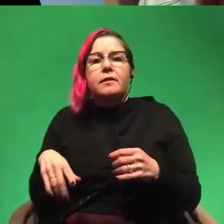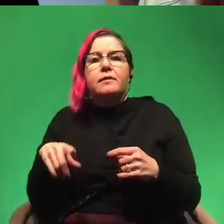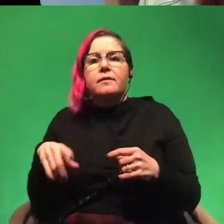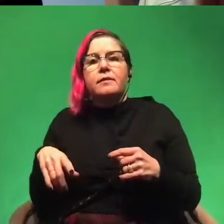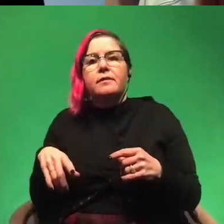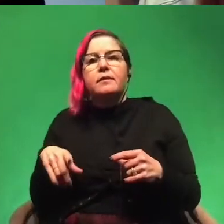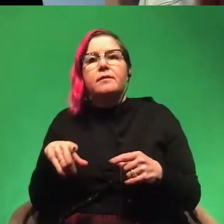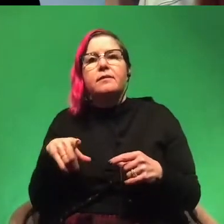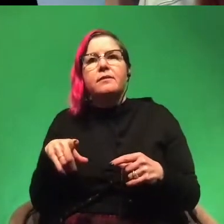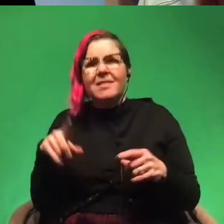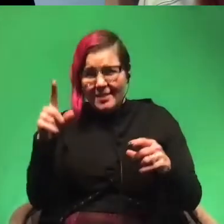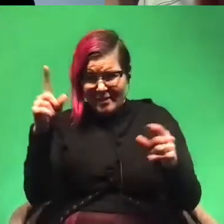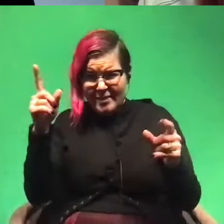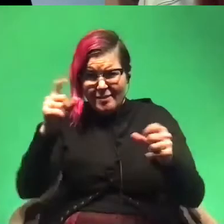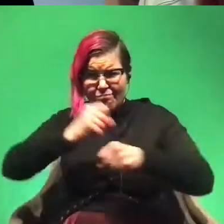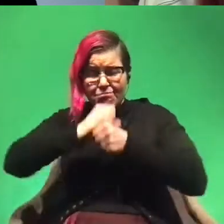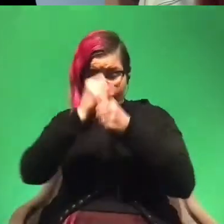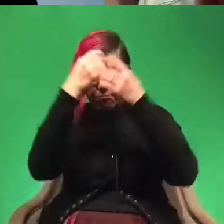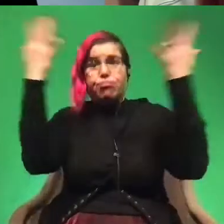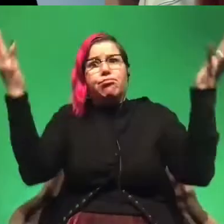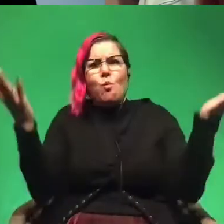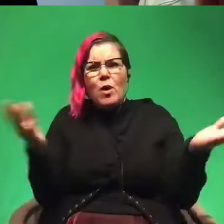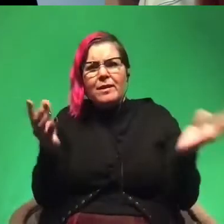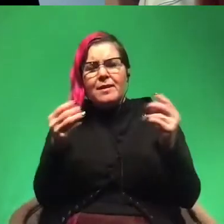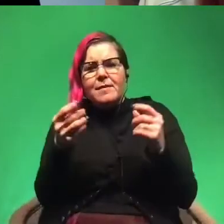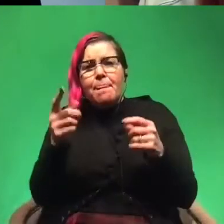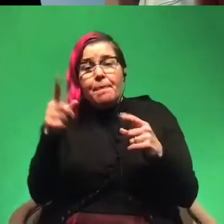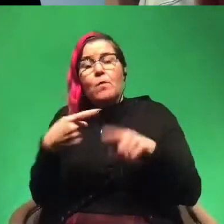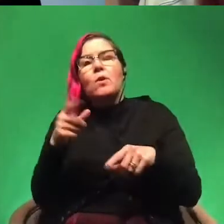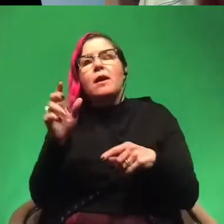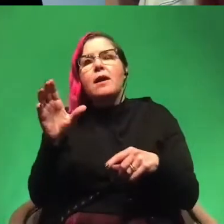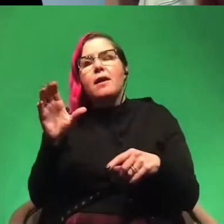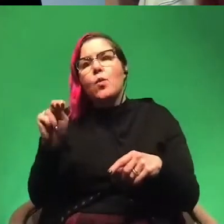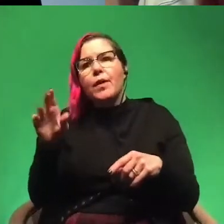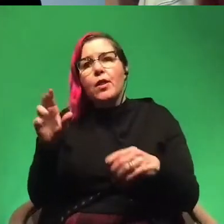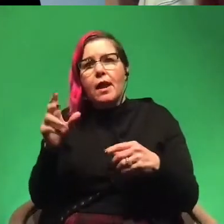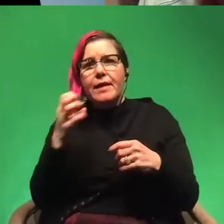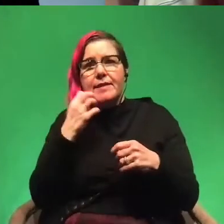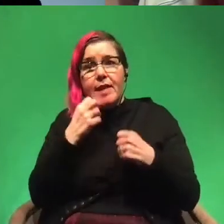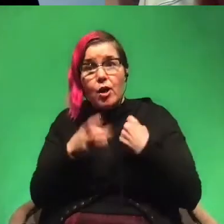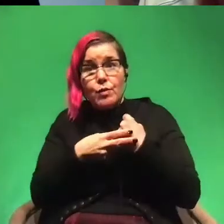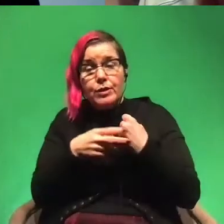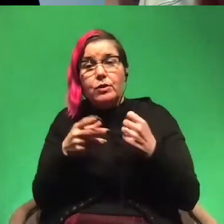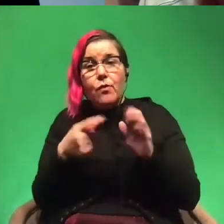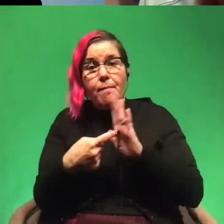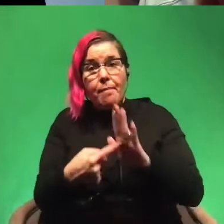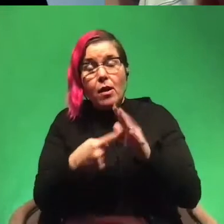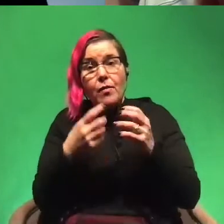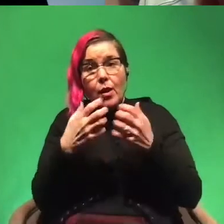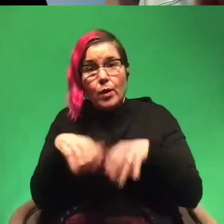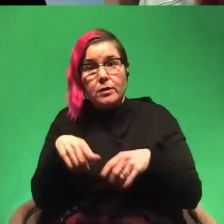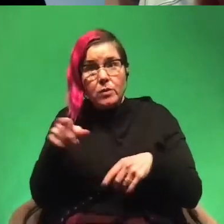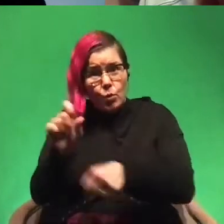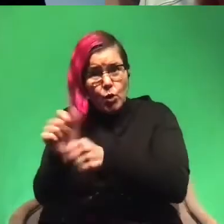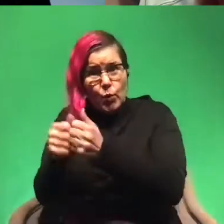And that really blows my mind because when I was working at Carolina Tiger Rescue, one of our models and organizations we worked with was Big